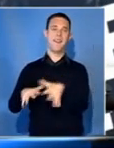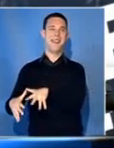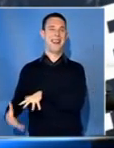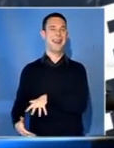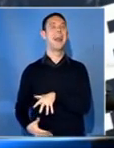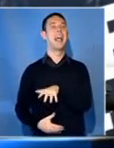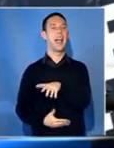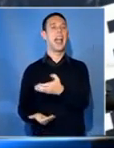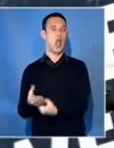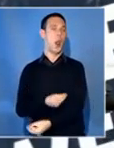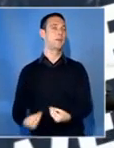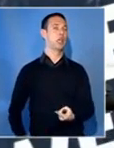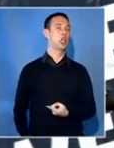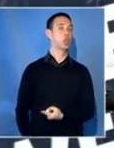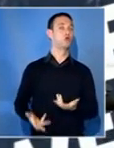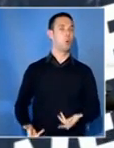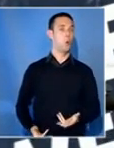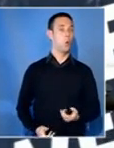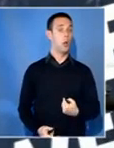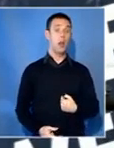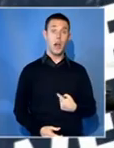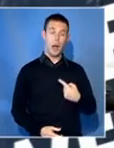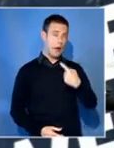they are imposing sanctions on their own country.